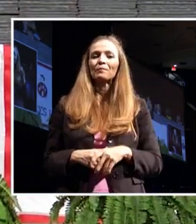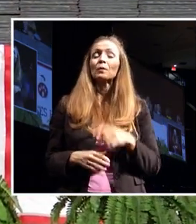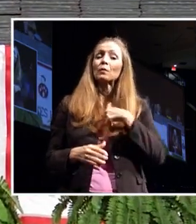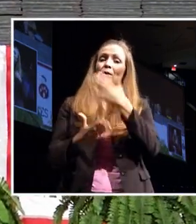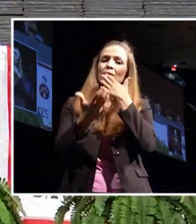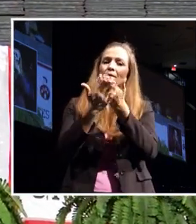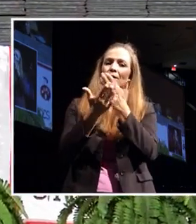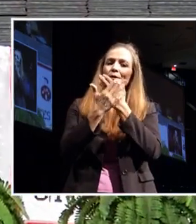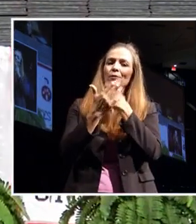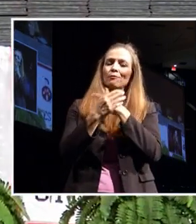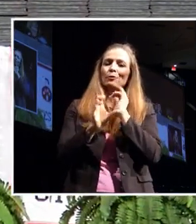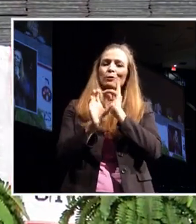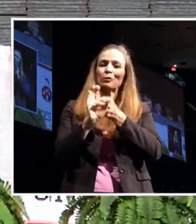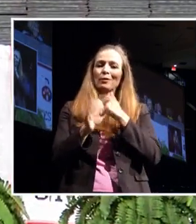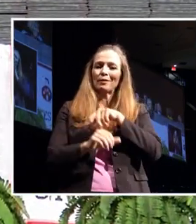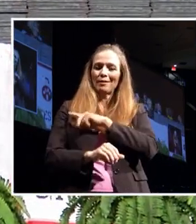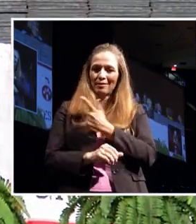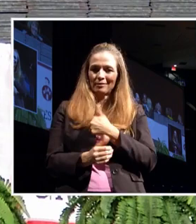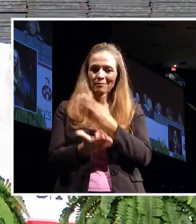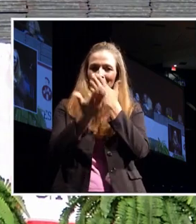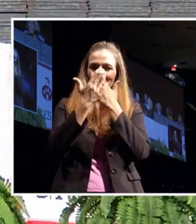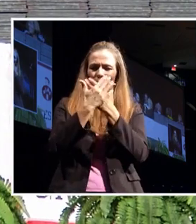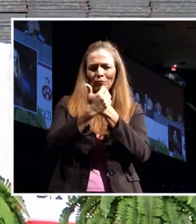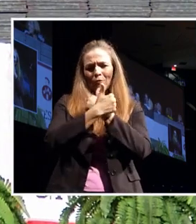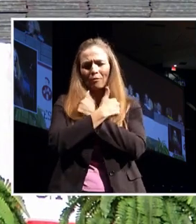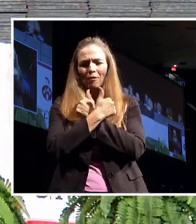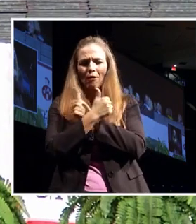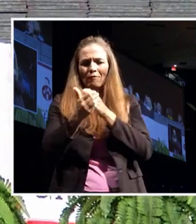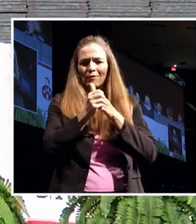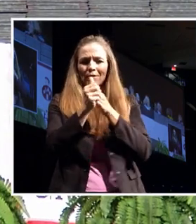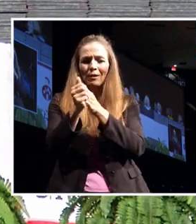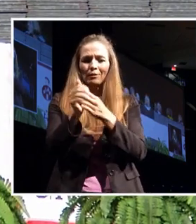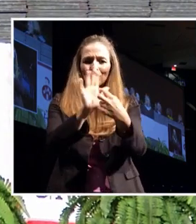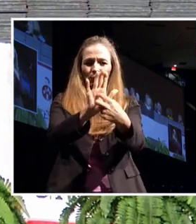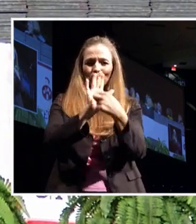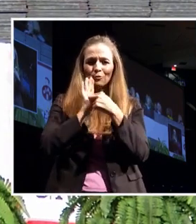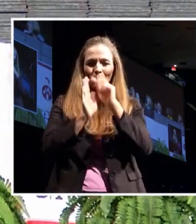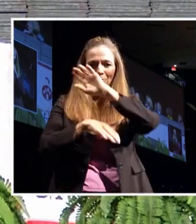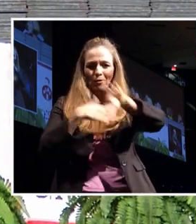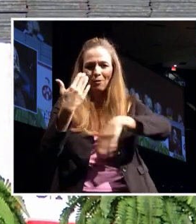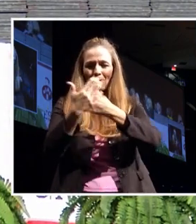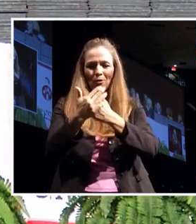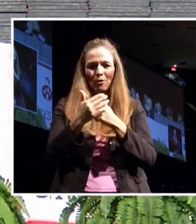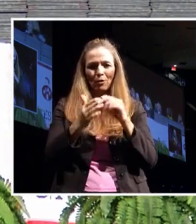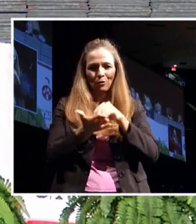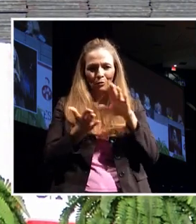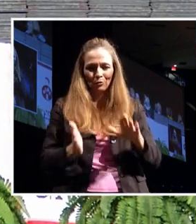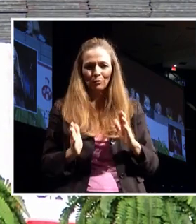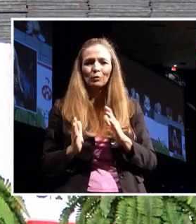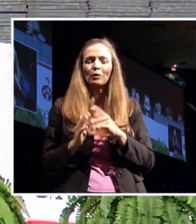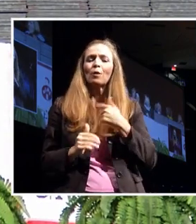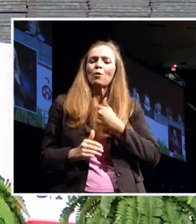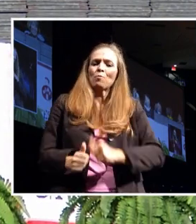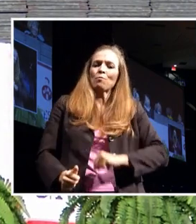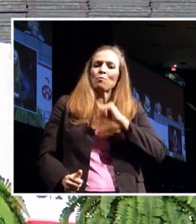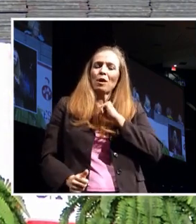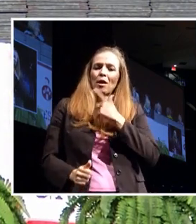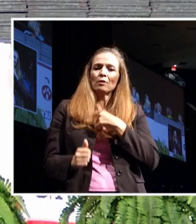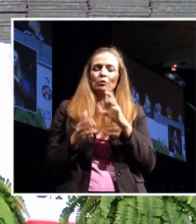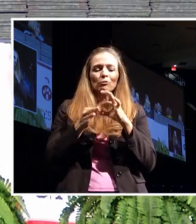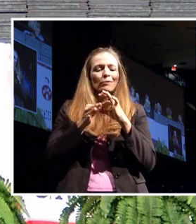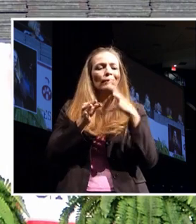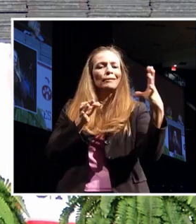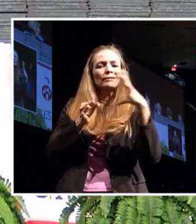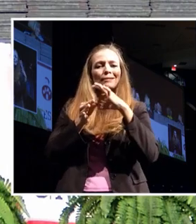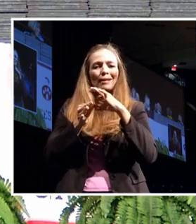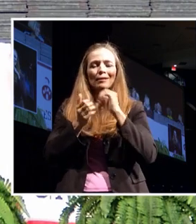We thank you for joining us, and we thank you for your love and the guidance that you've shown all of our students, and we're proud to have you as a part of our extended